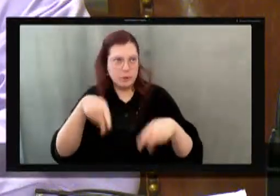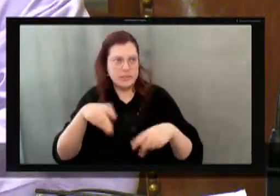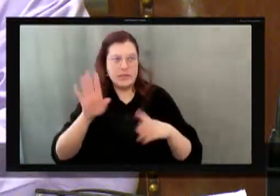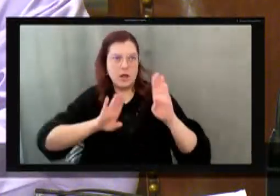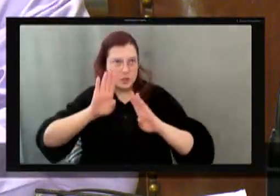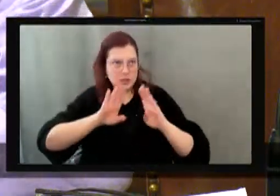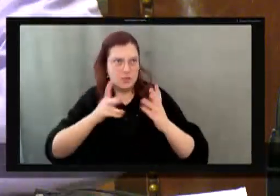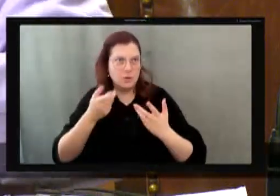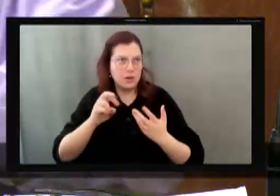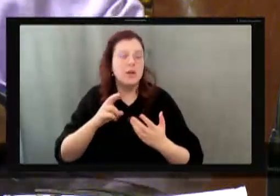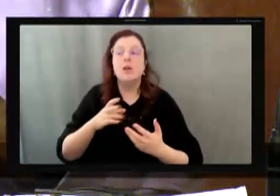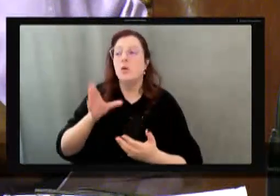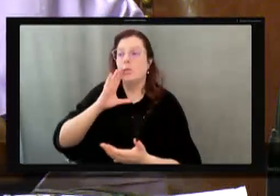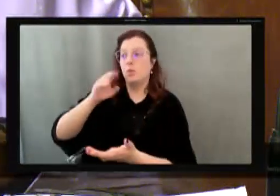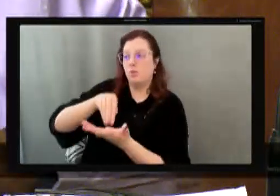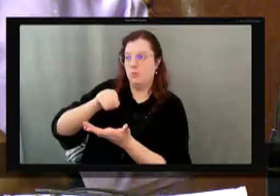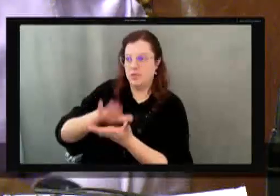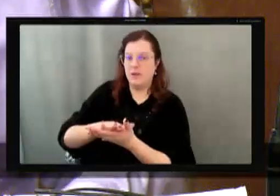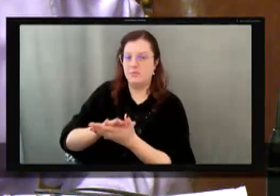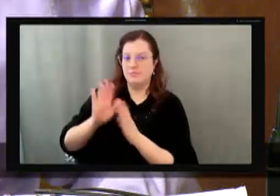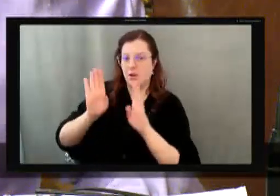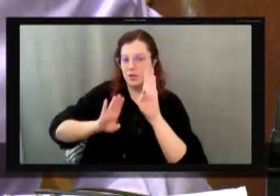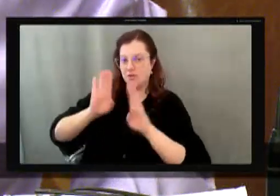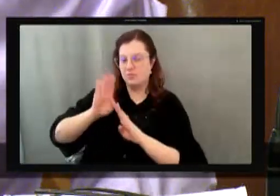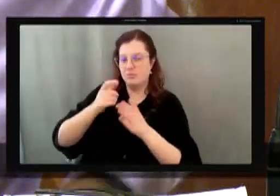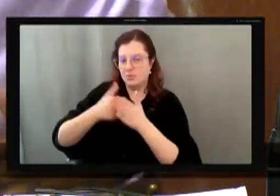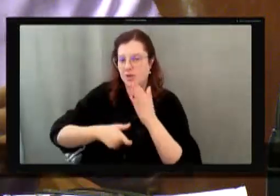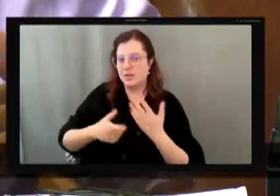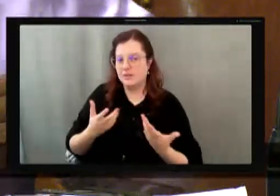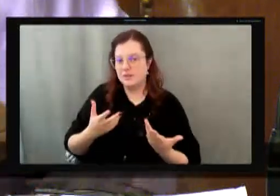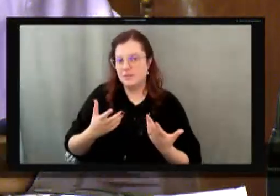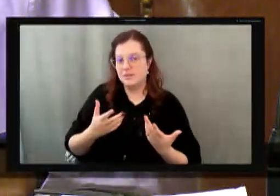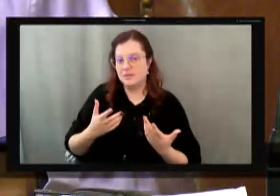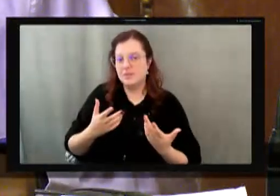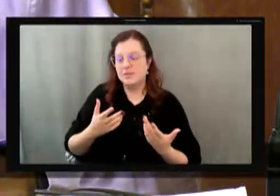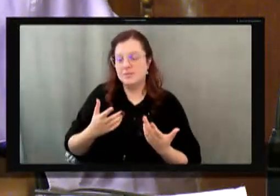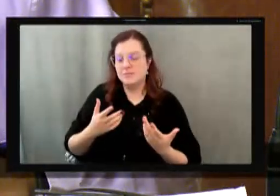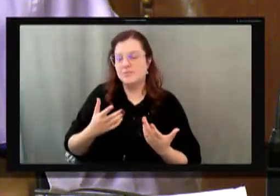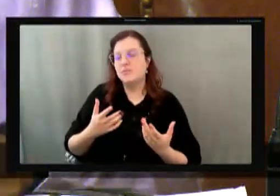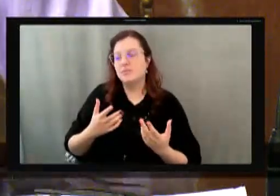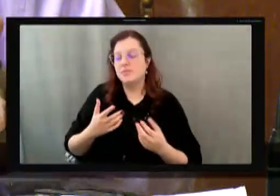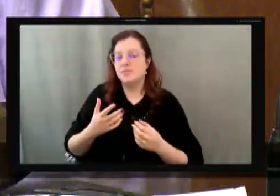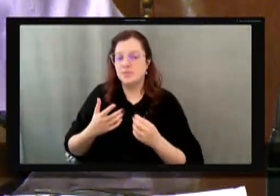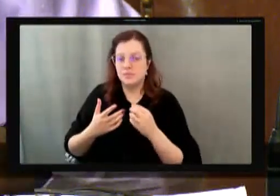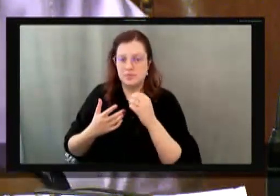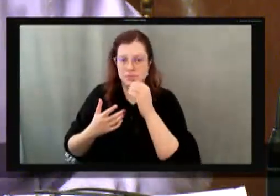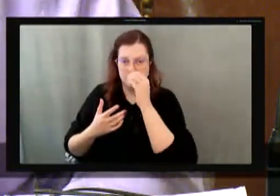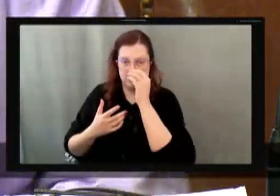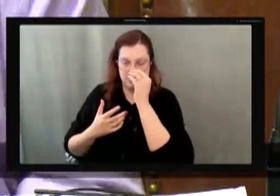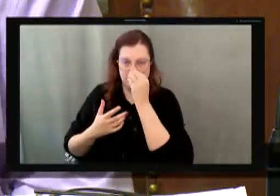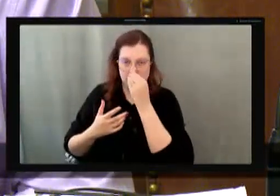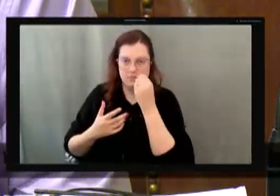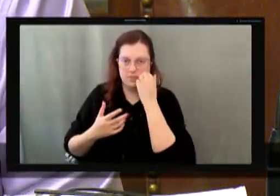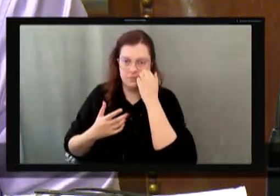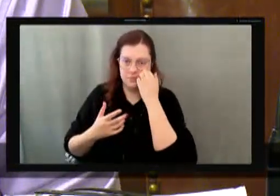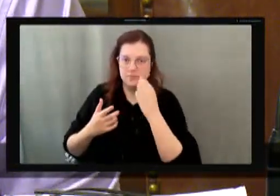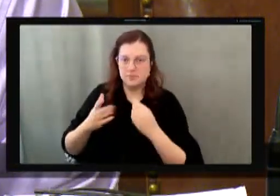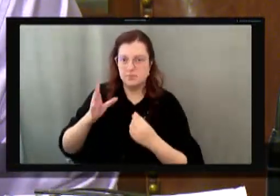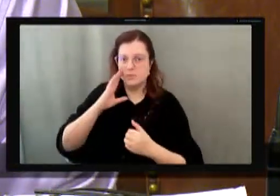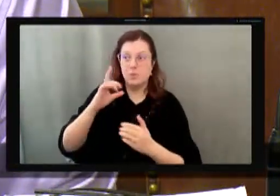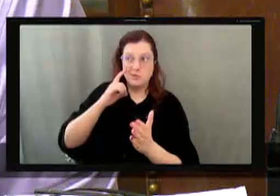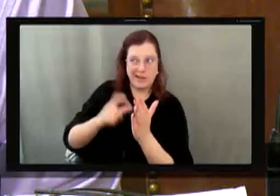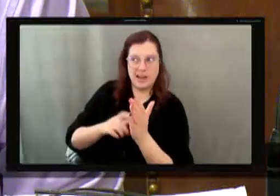price. Okay. We wouldn't adjust that until we got something formal. And then we would definitely have to give recognition of that.